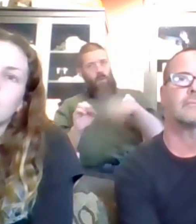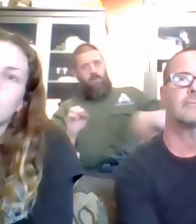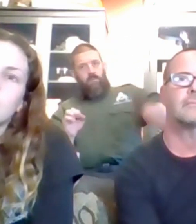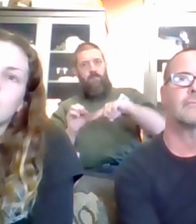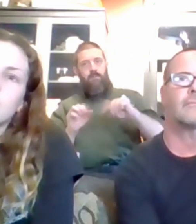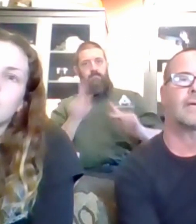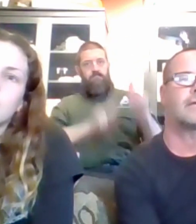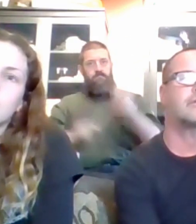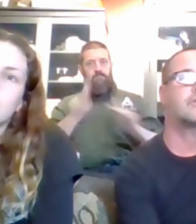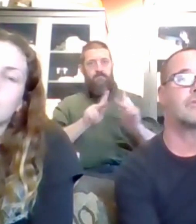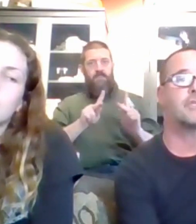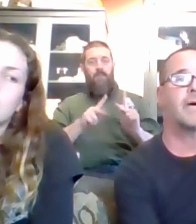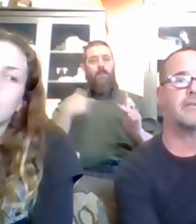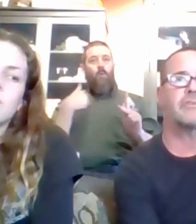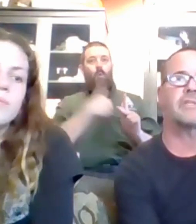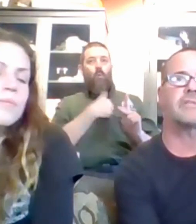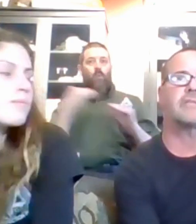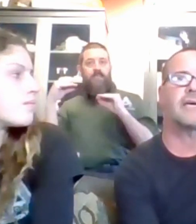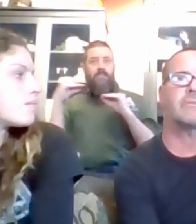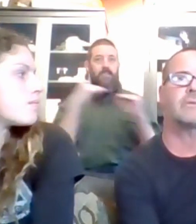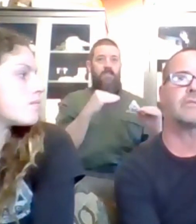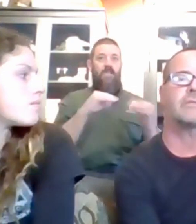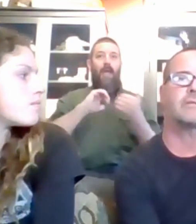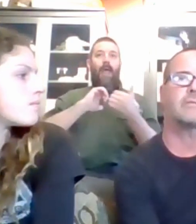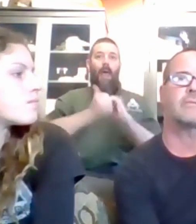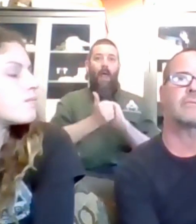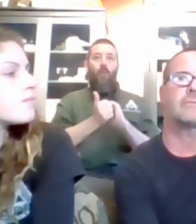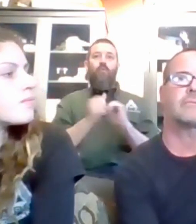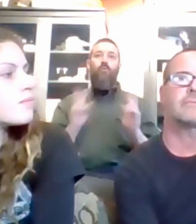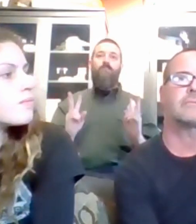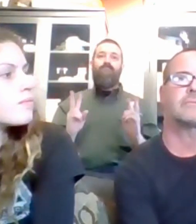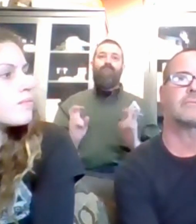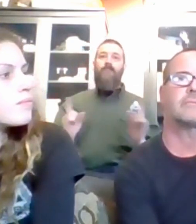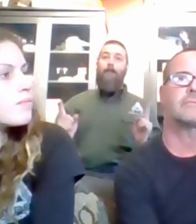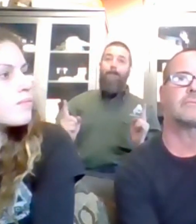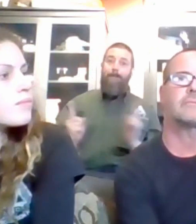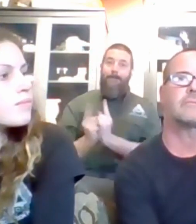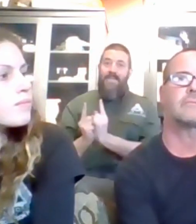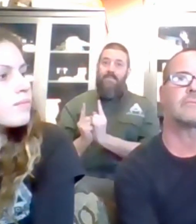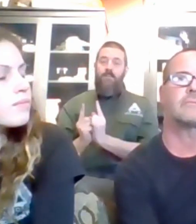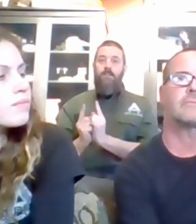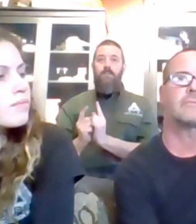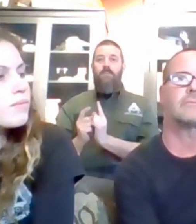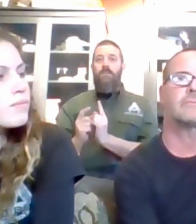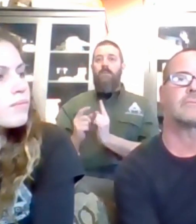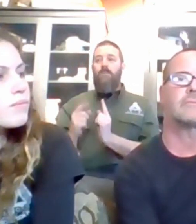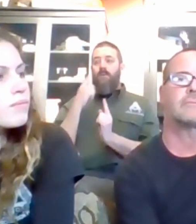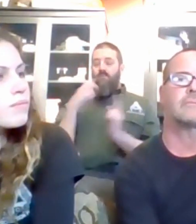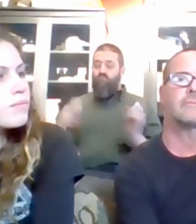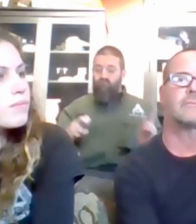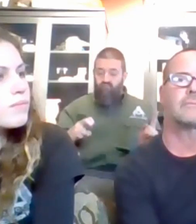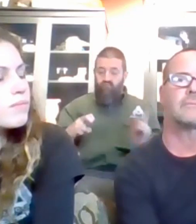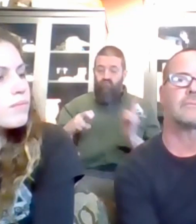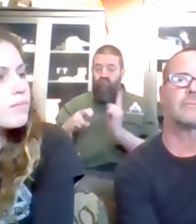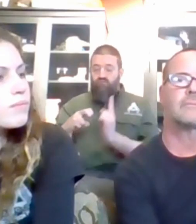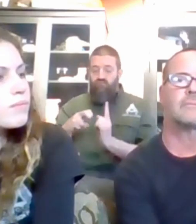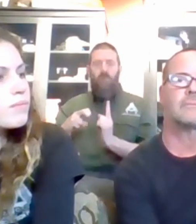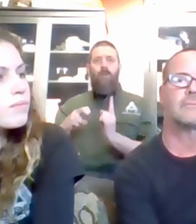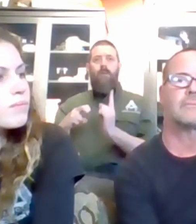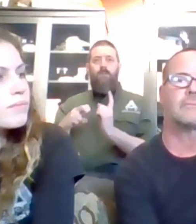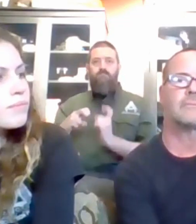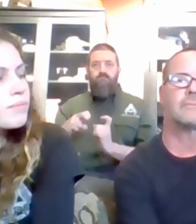so they get a class on how to meet a wolf or wolf dog before, and also we even respectfully do it. to the animal. Very respectful. Everything is done on the wolf or